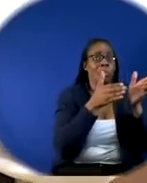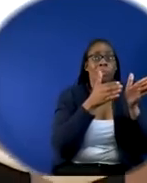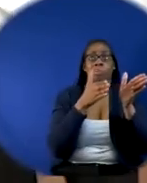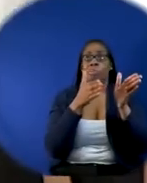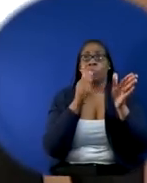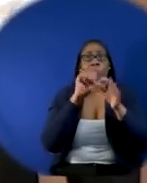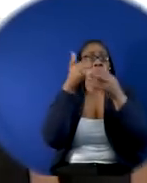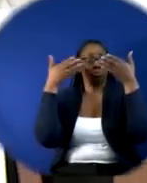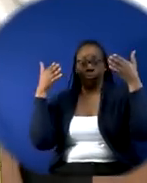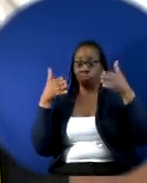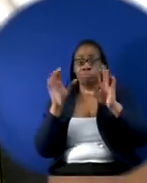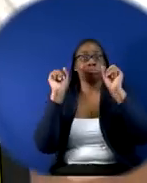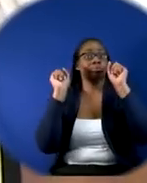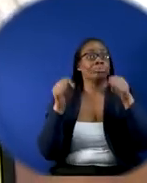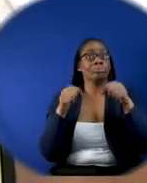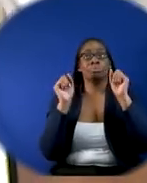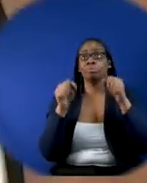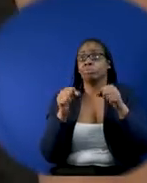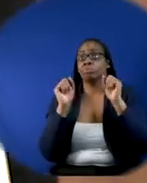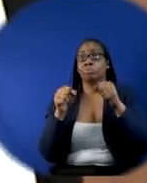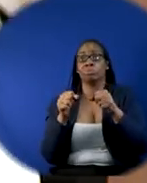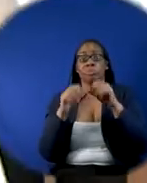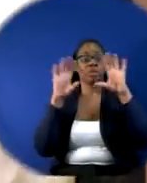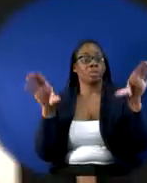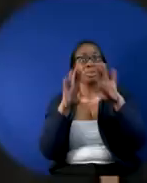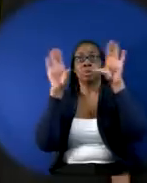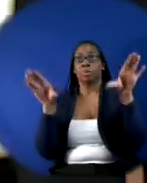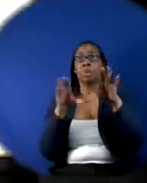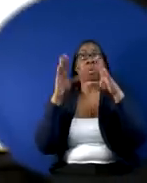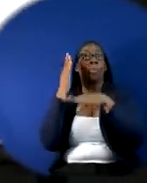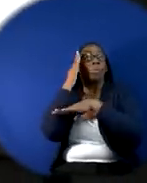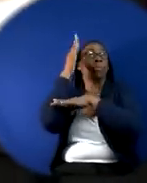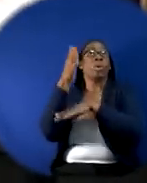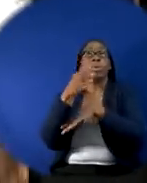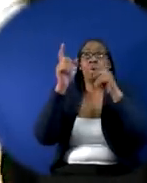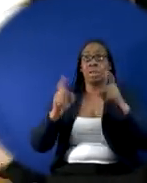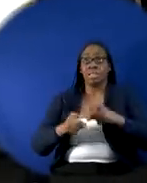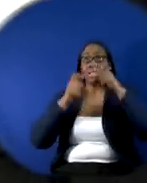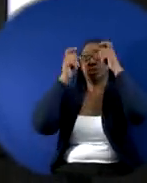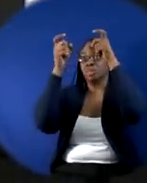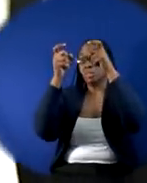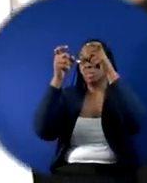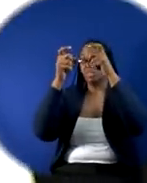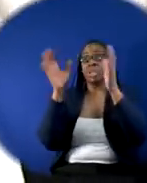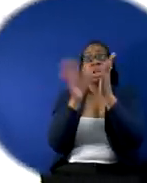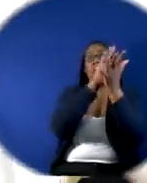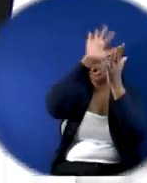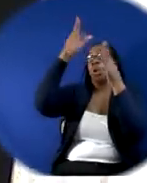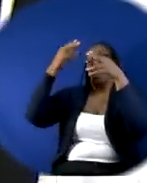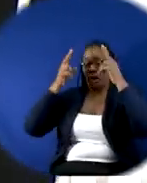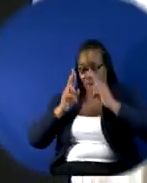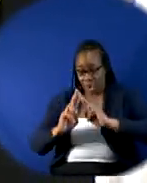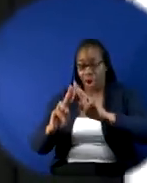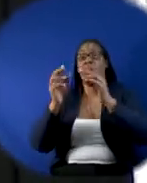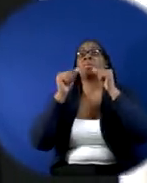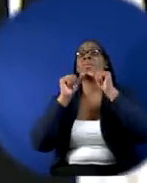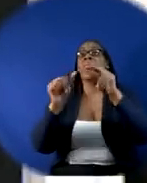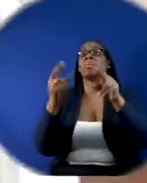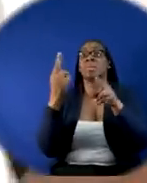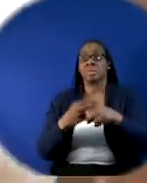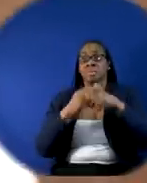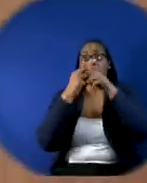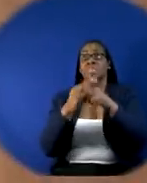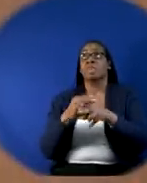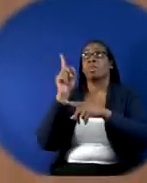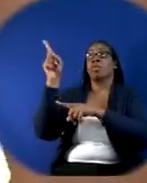and do what you want to do, and we will give you the glory. We will give you the honor. We will bless your name, for thine is